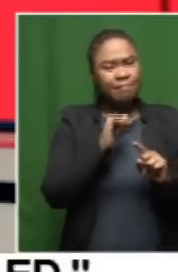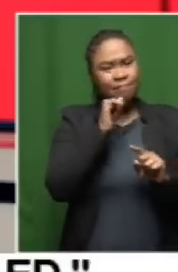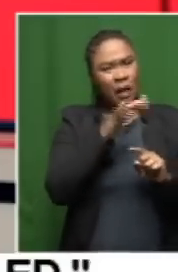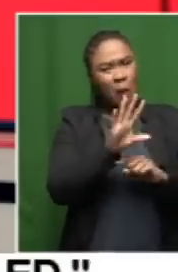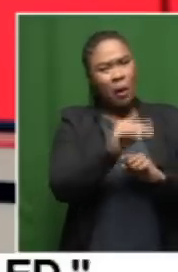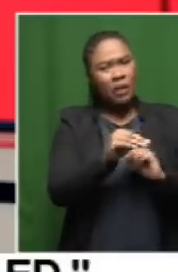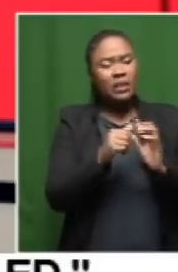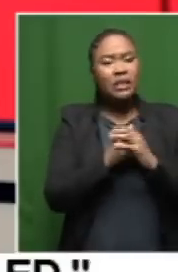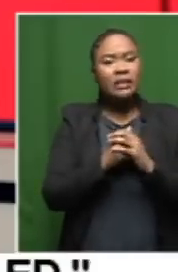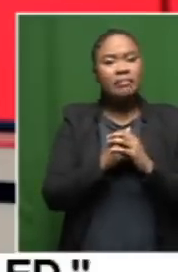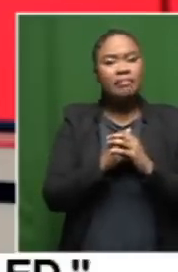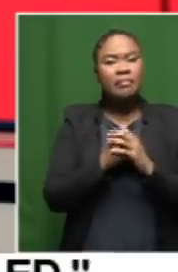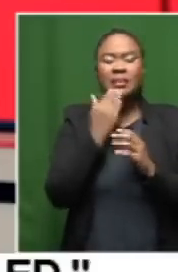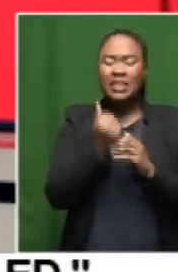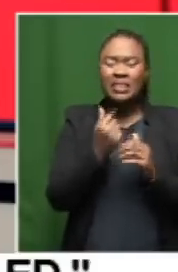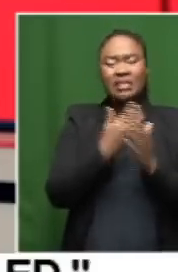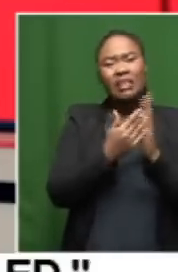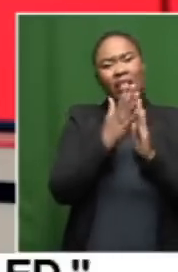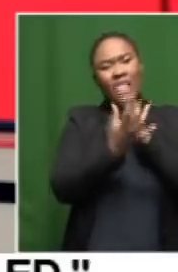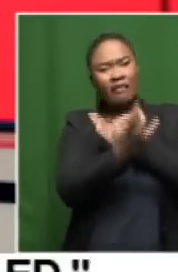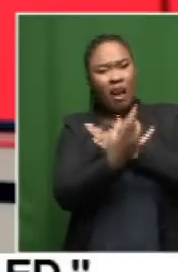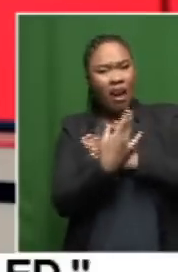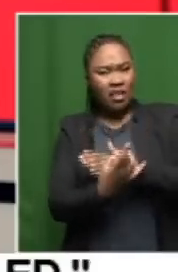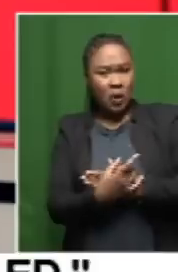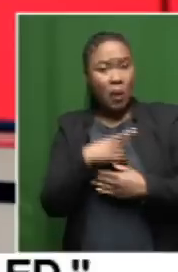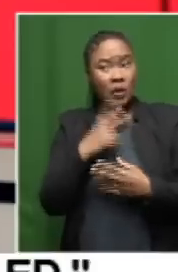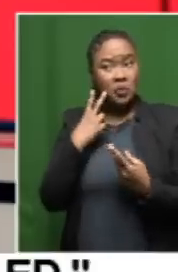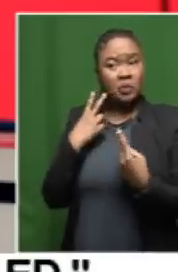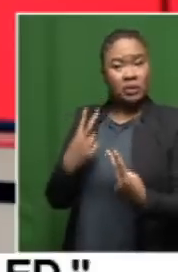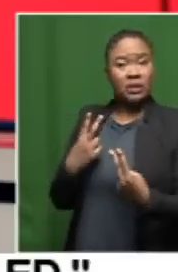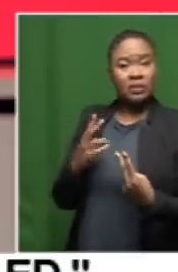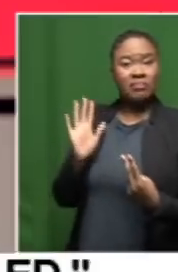some solutions from you because you've been witnessing